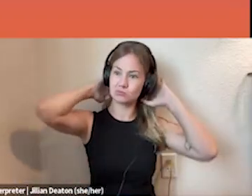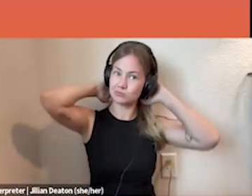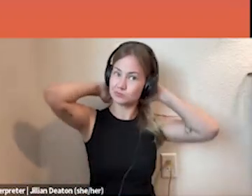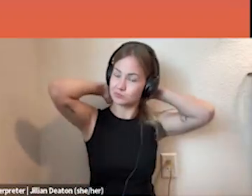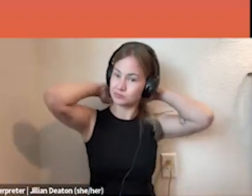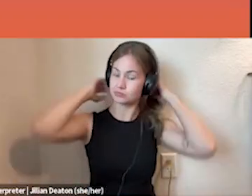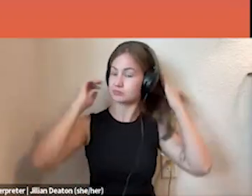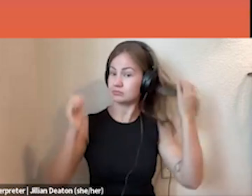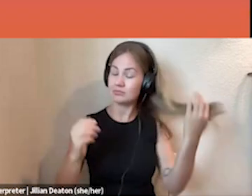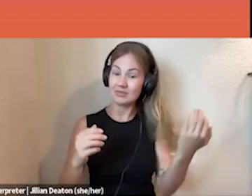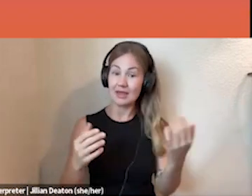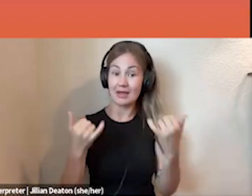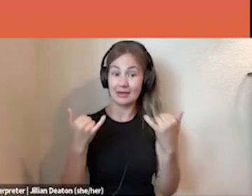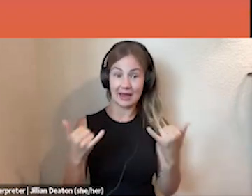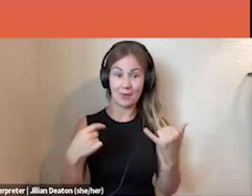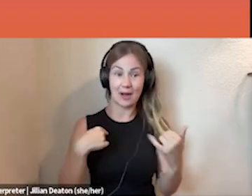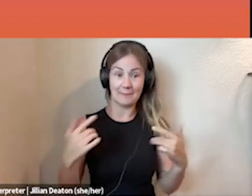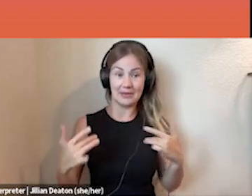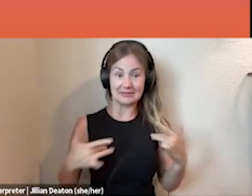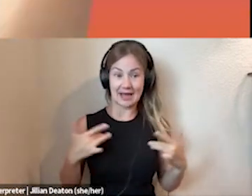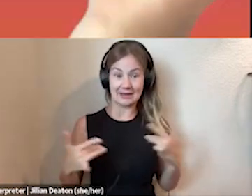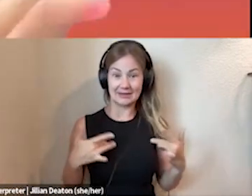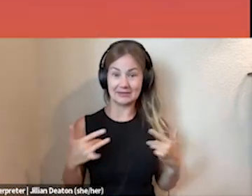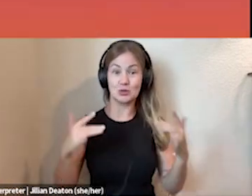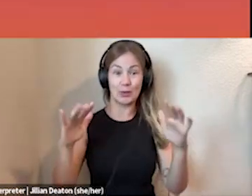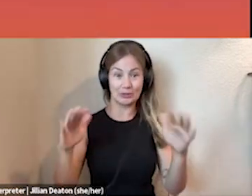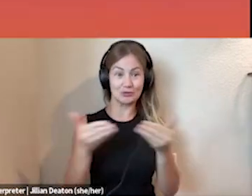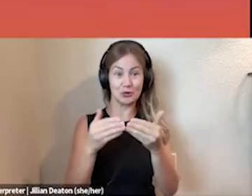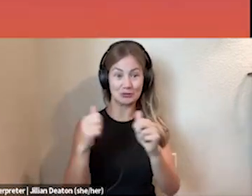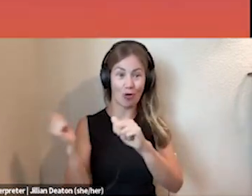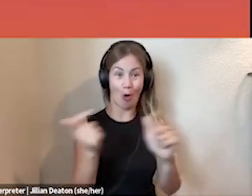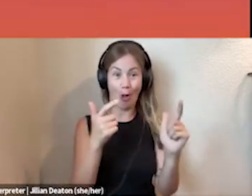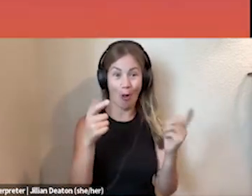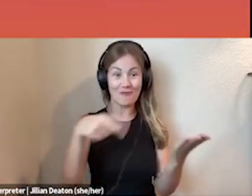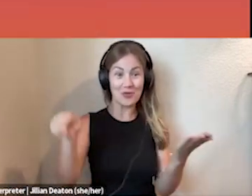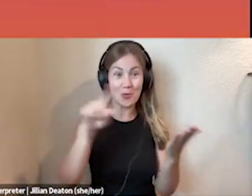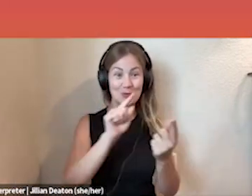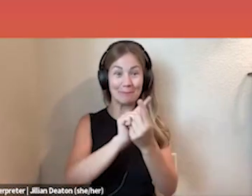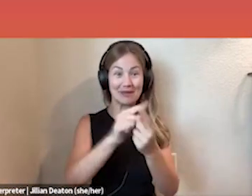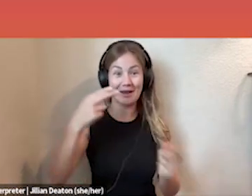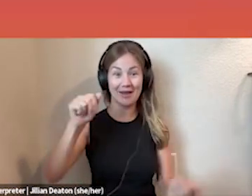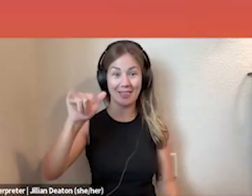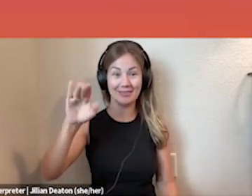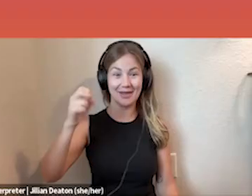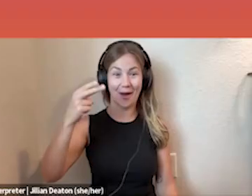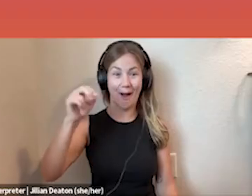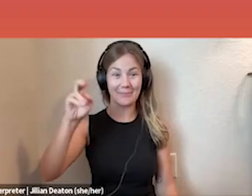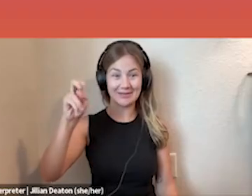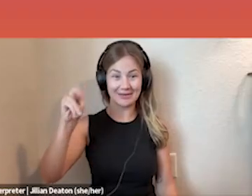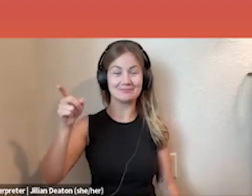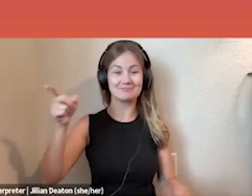And now I'm very excited to introduce all of you to Hallie Hobson, who is founder